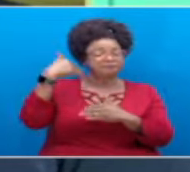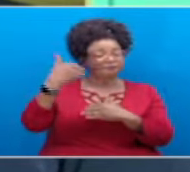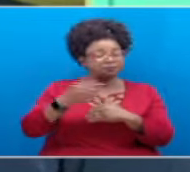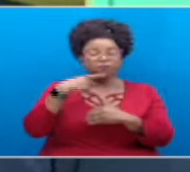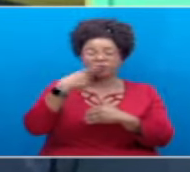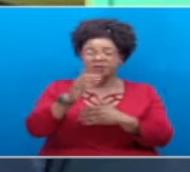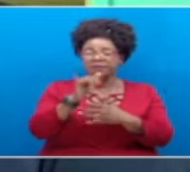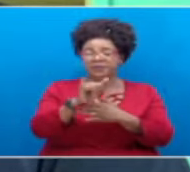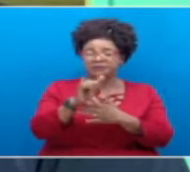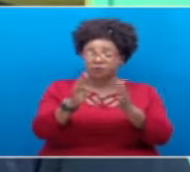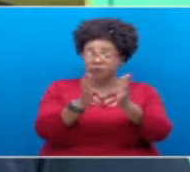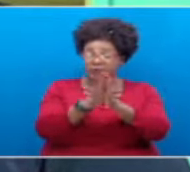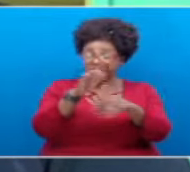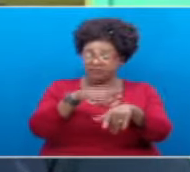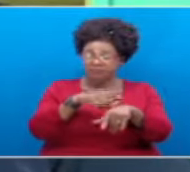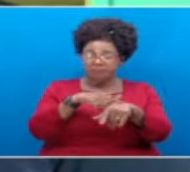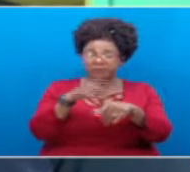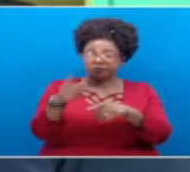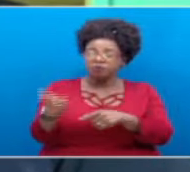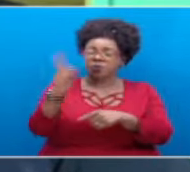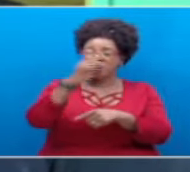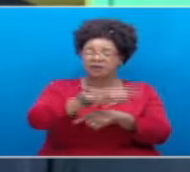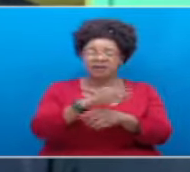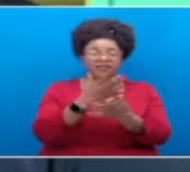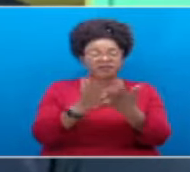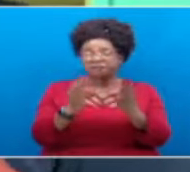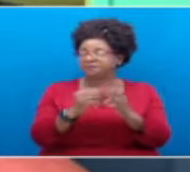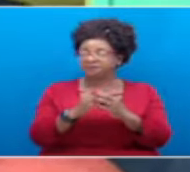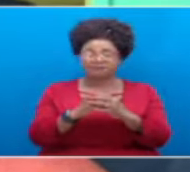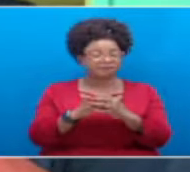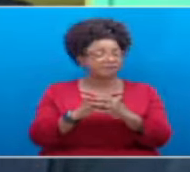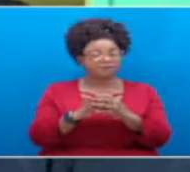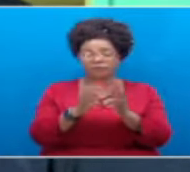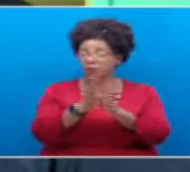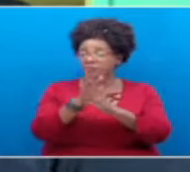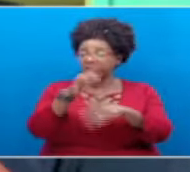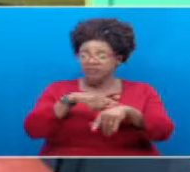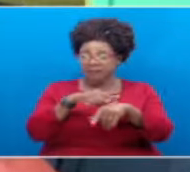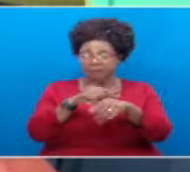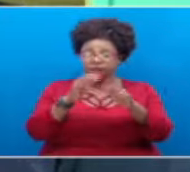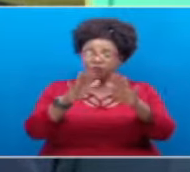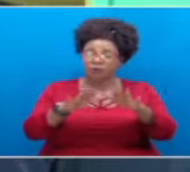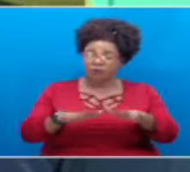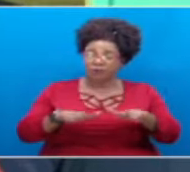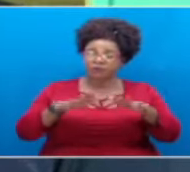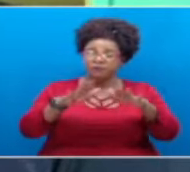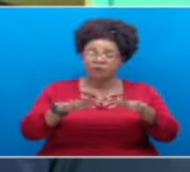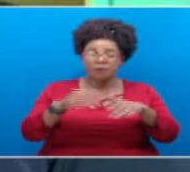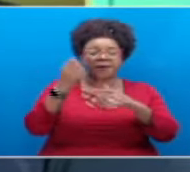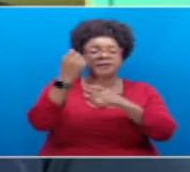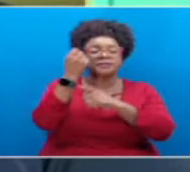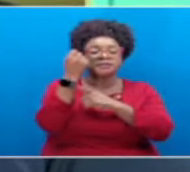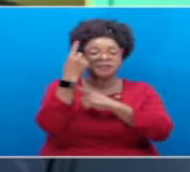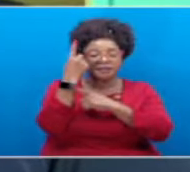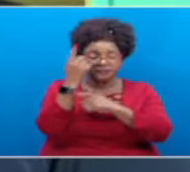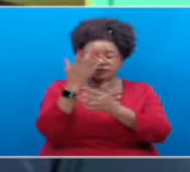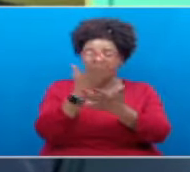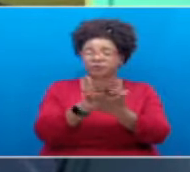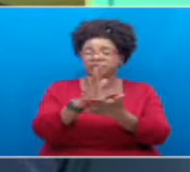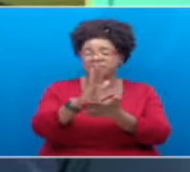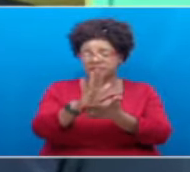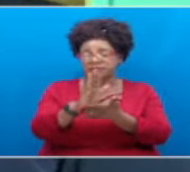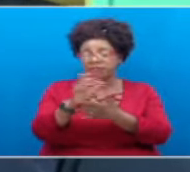with the time, it was not a one-day thing. With the time, slowly by slowly, they started understanding this thing. Yeah,